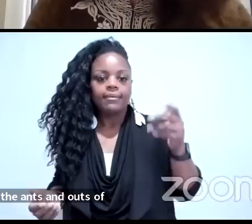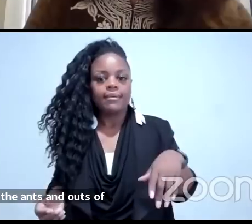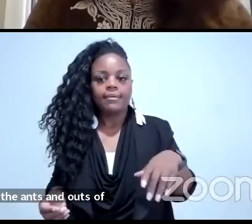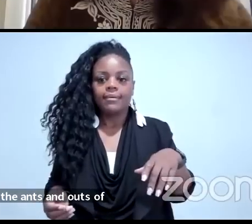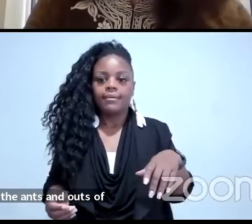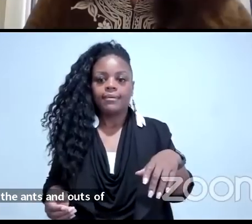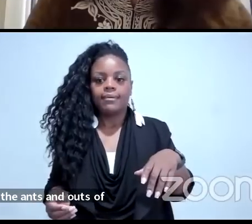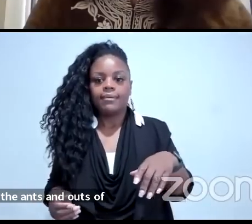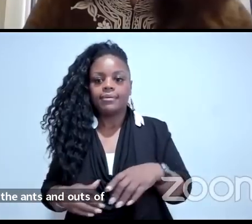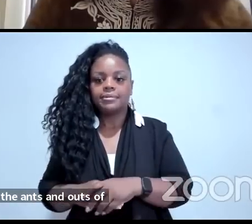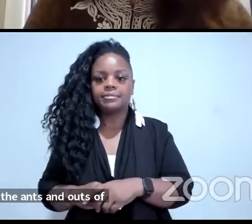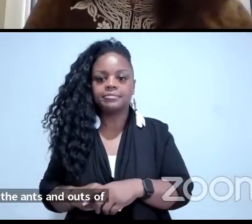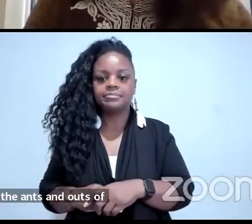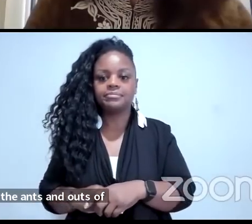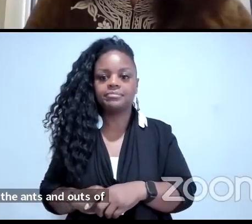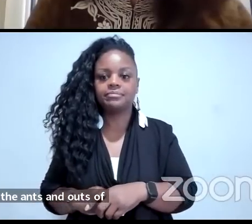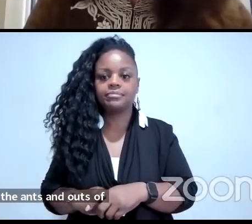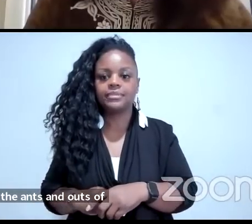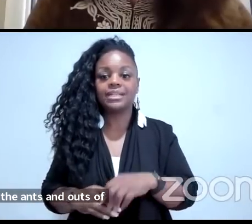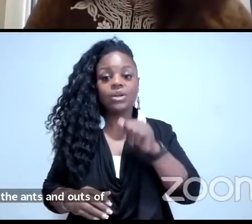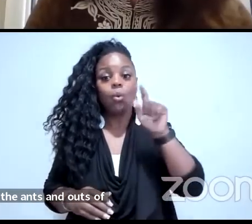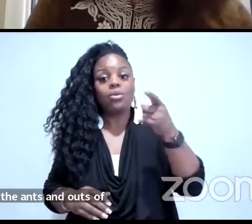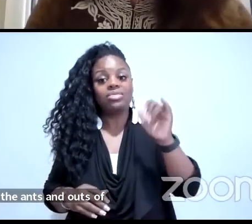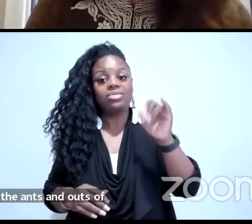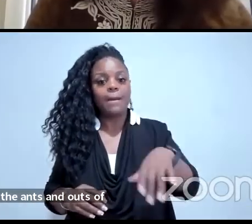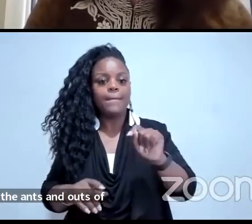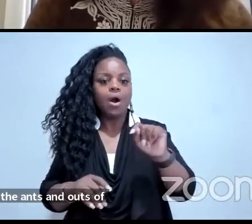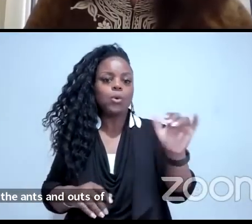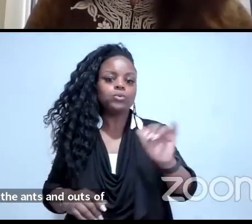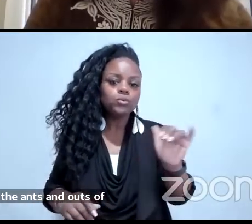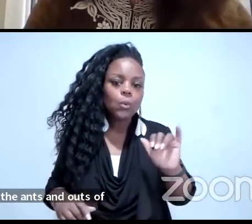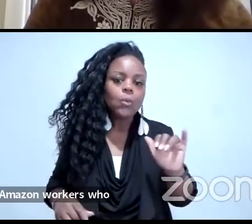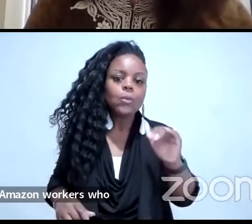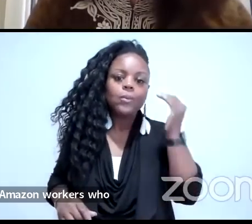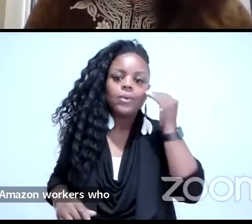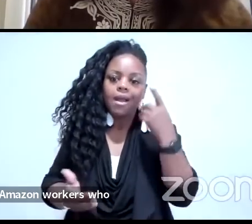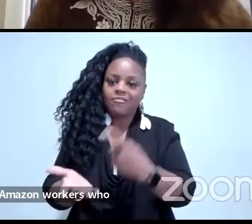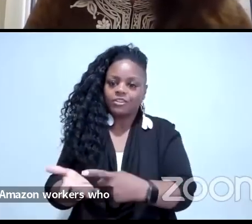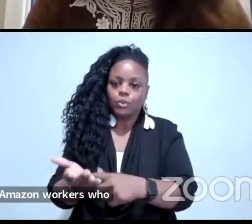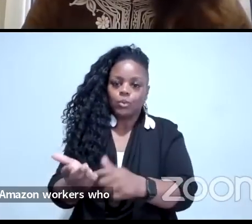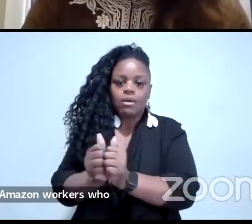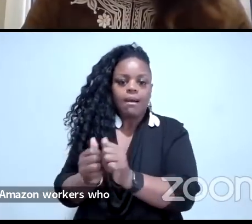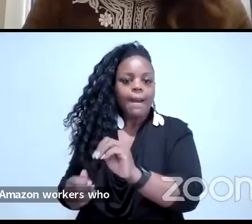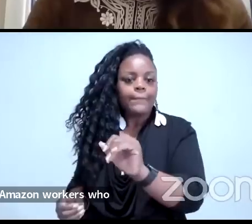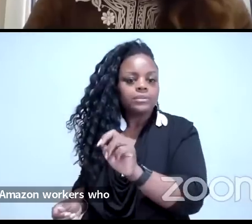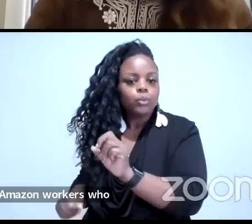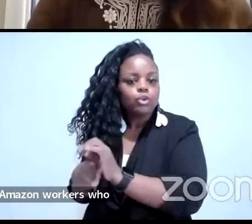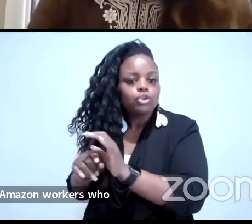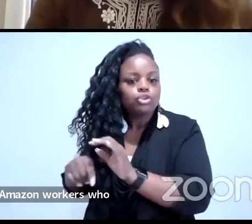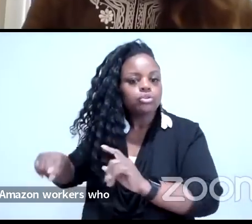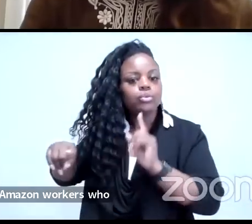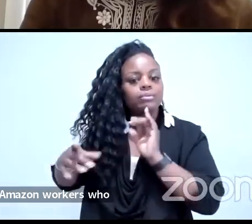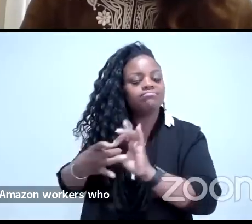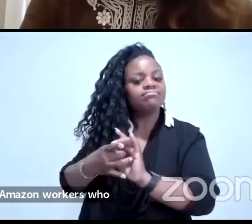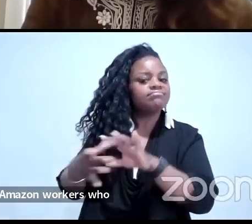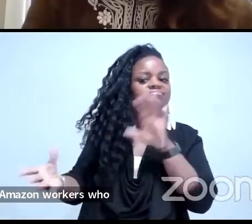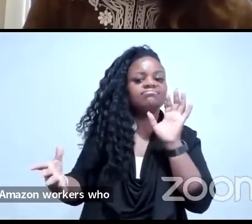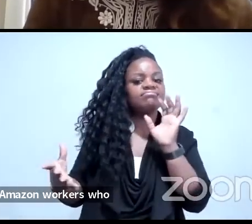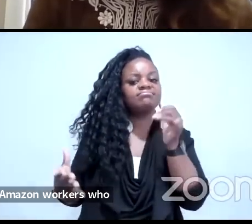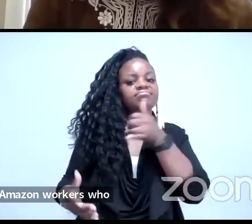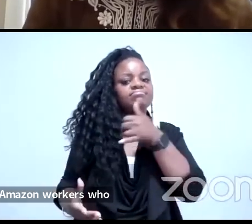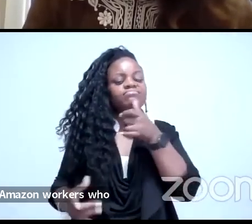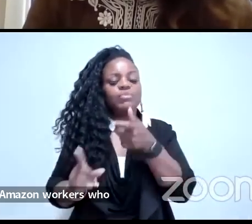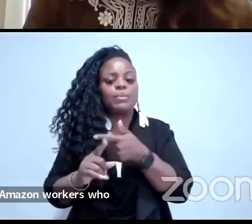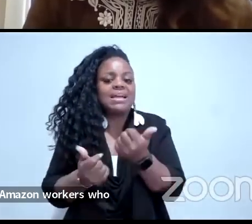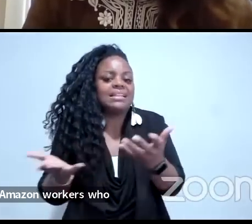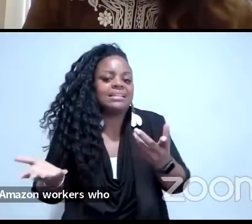who really is disconnected from anything when it comes to organized labor. So for us, just